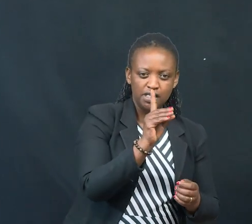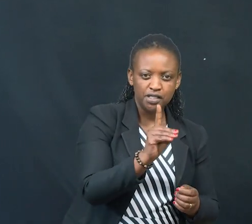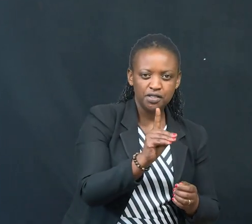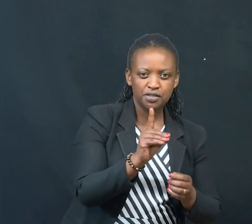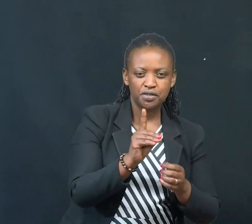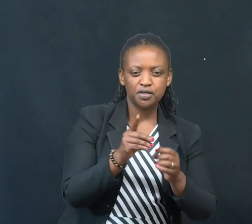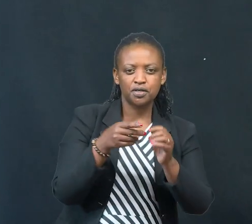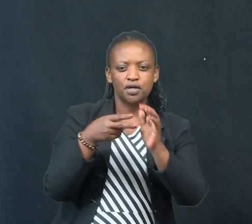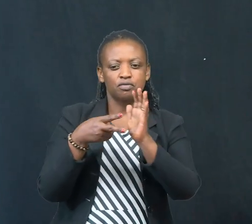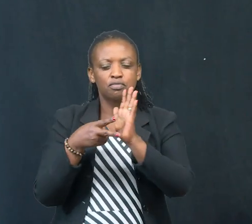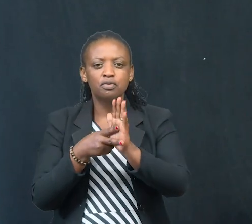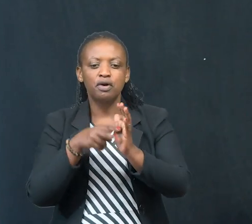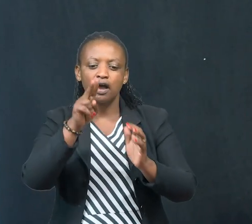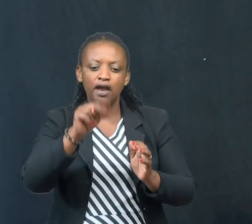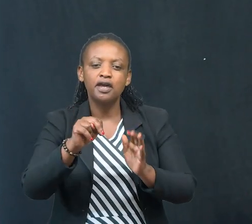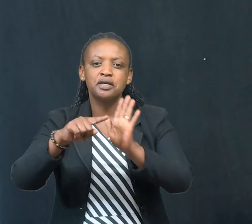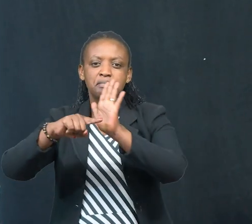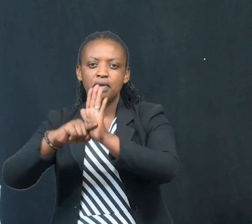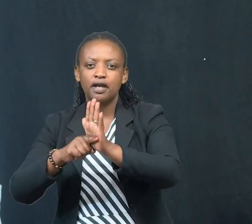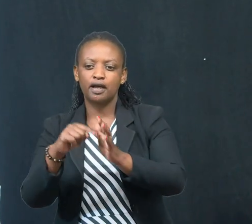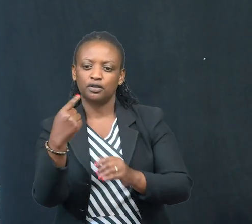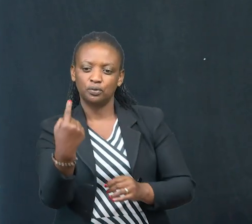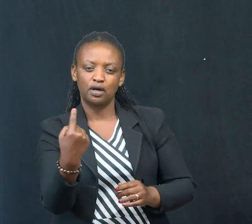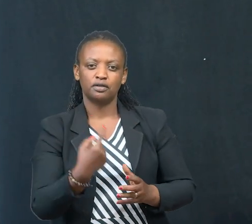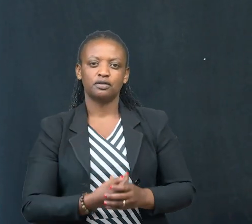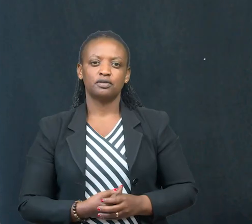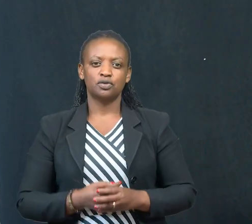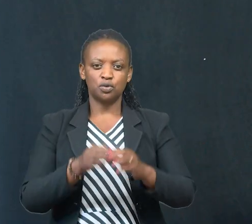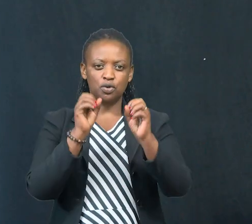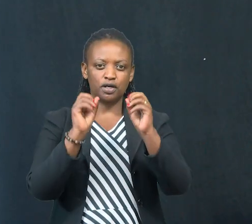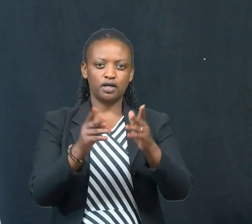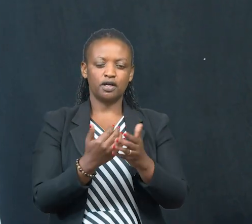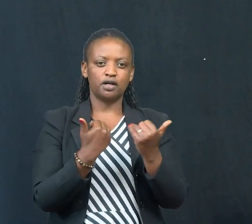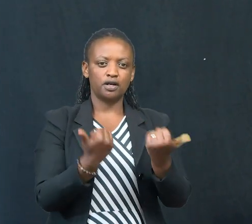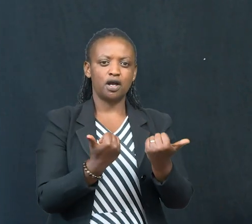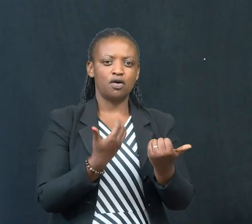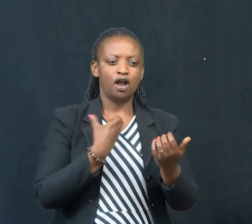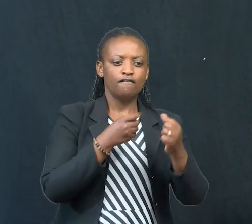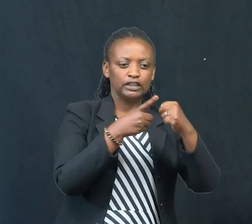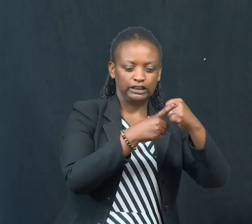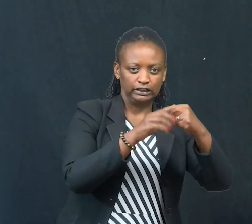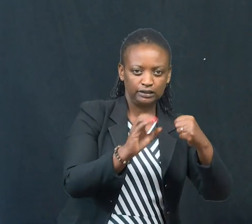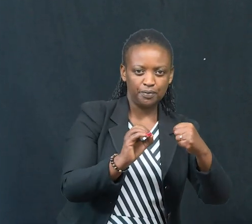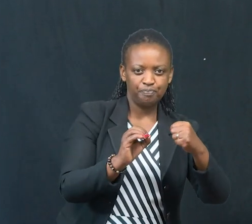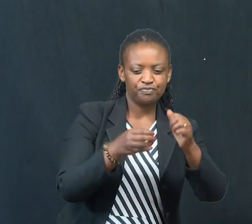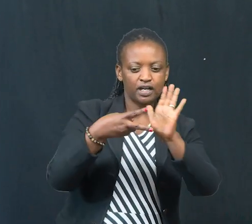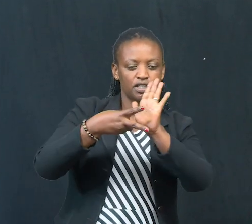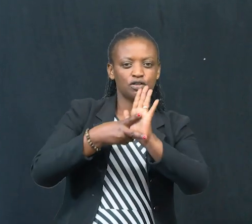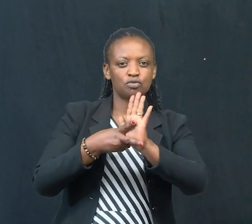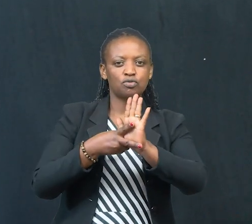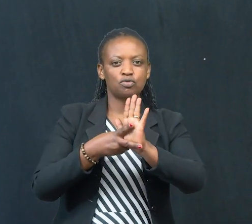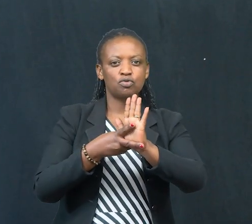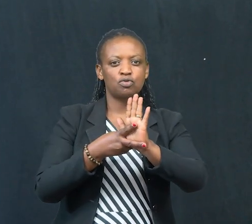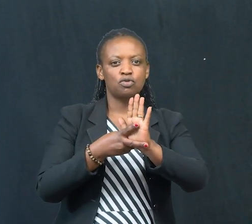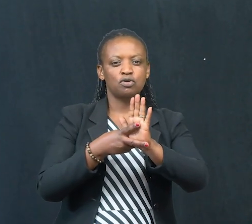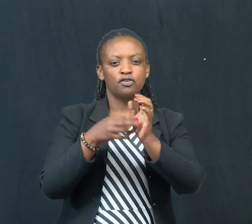small d into any minus 1. Okay, so you have 60, which is